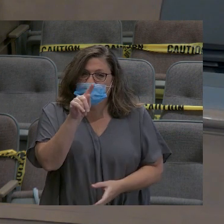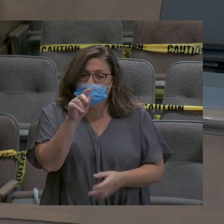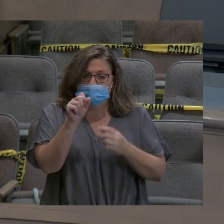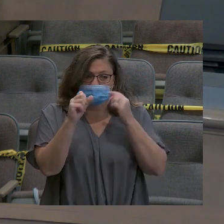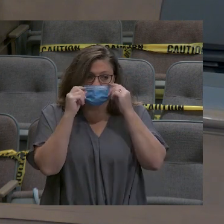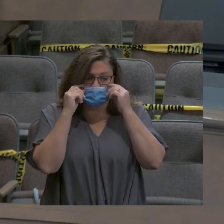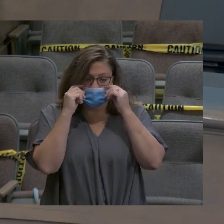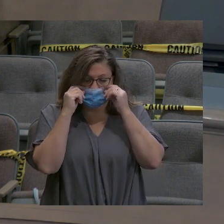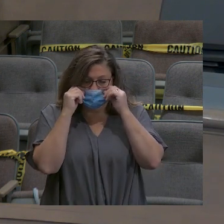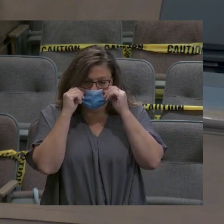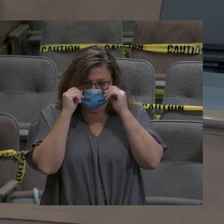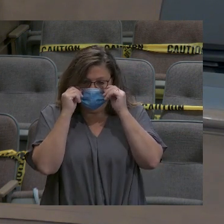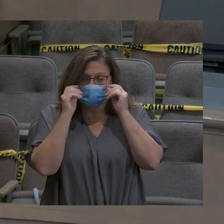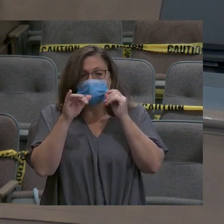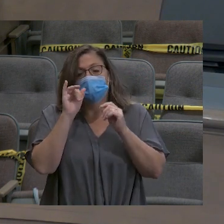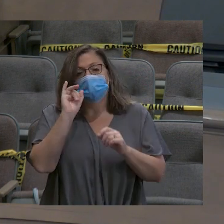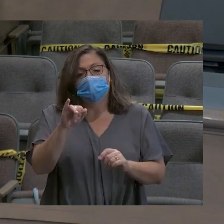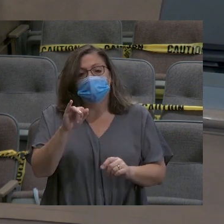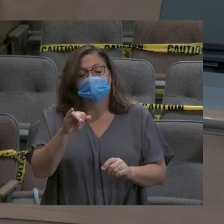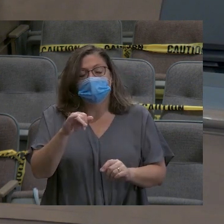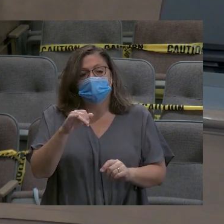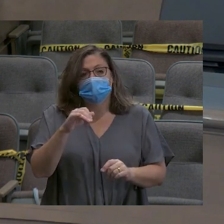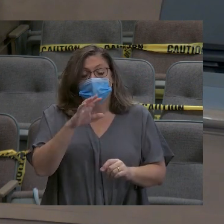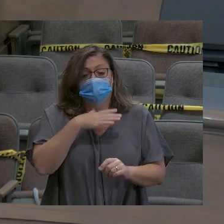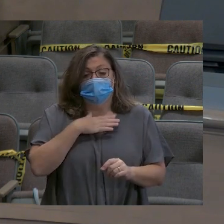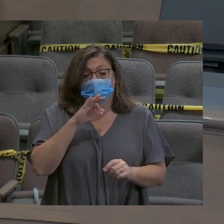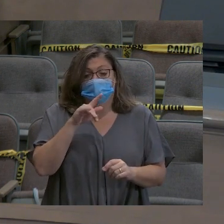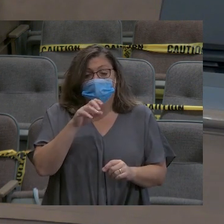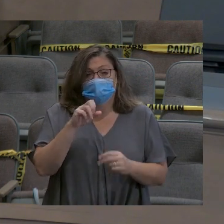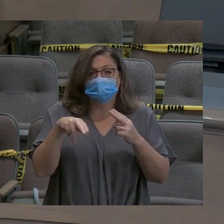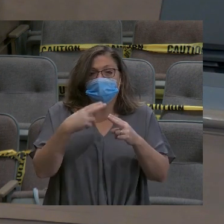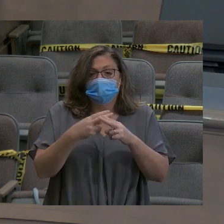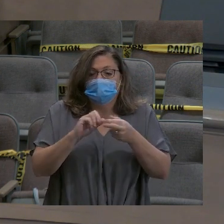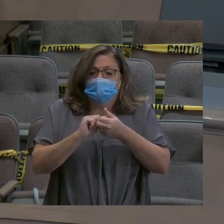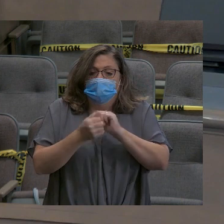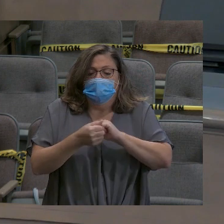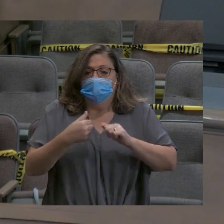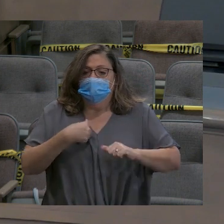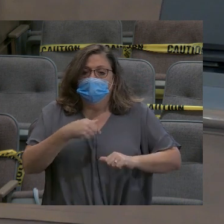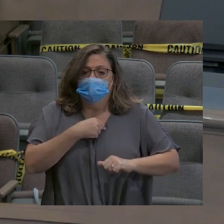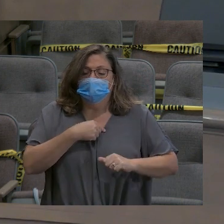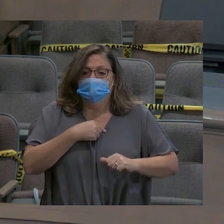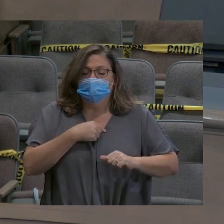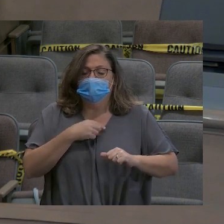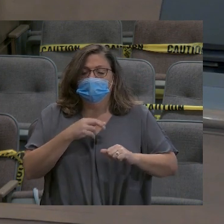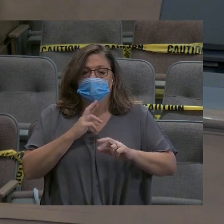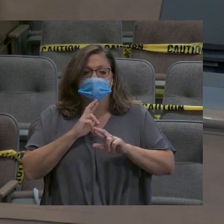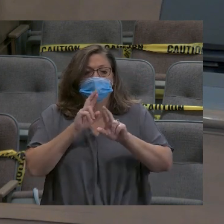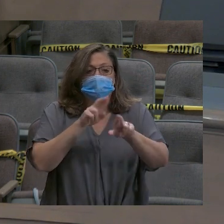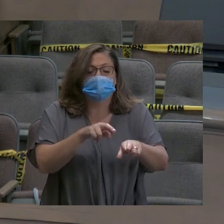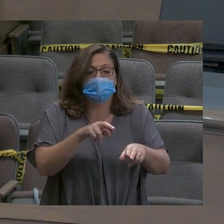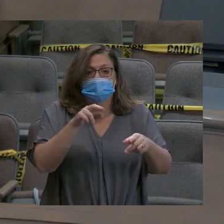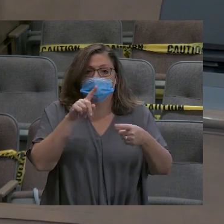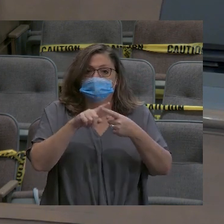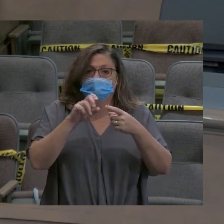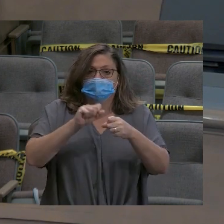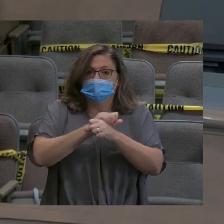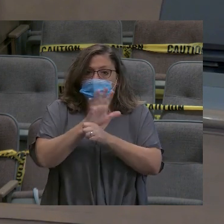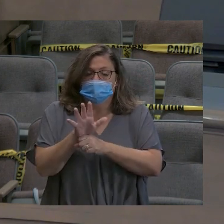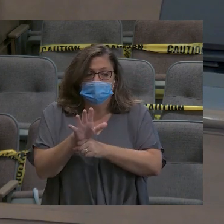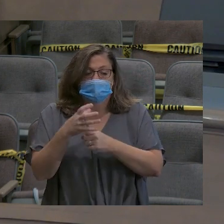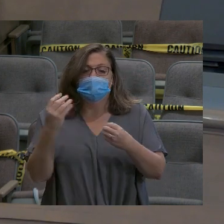how we are responding to the coronavirus pandemic, where we are in our current progress, and to provide everyone with just